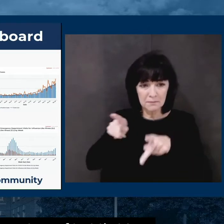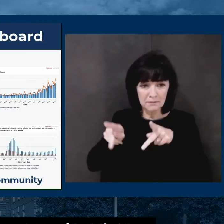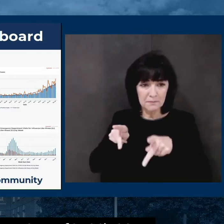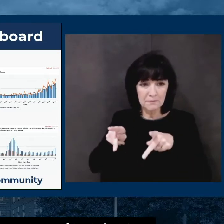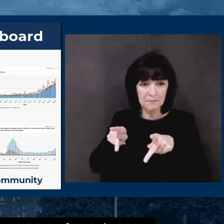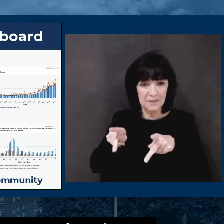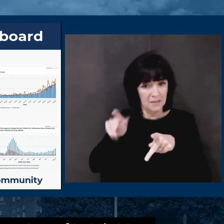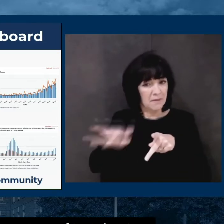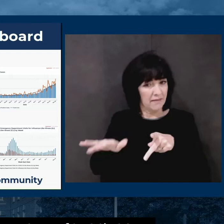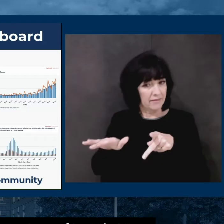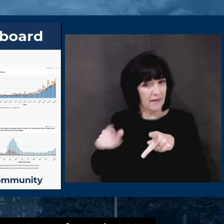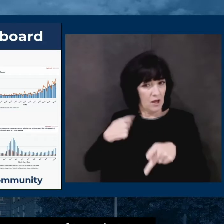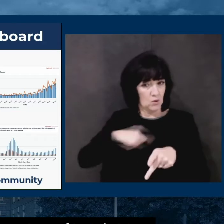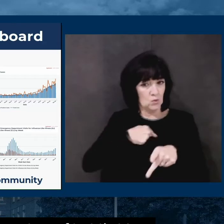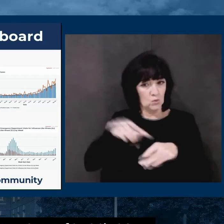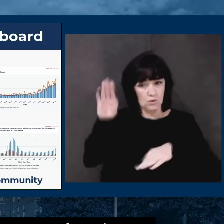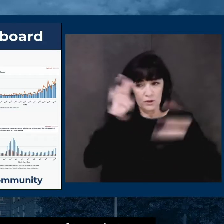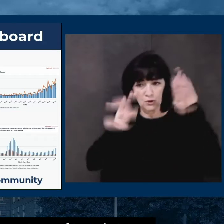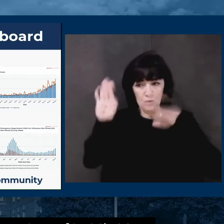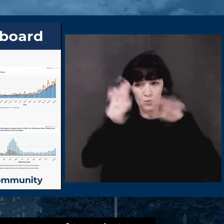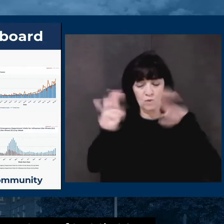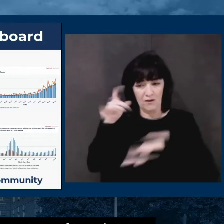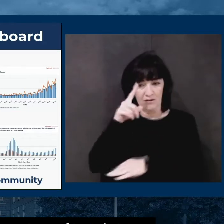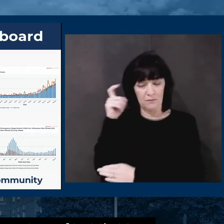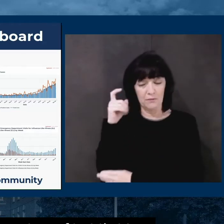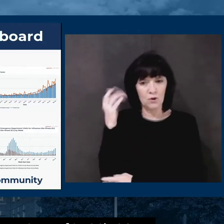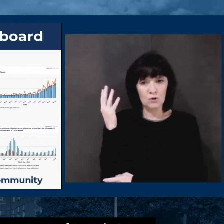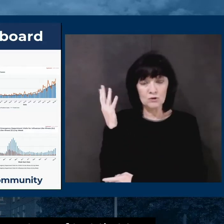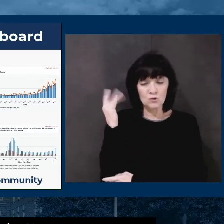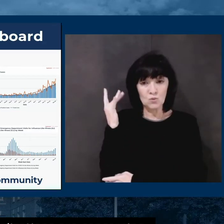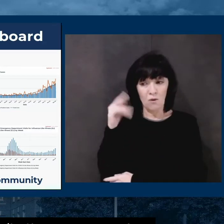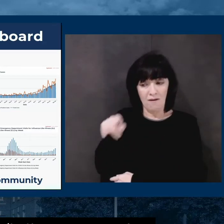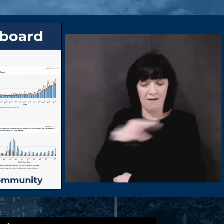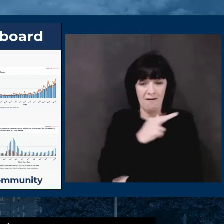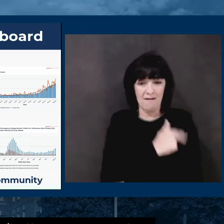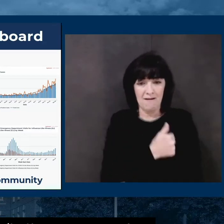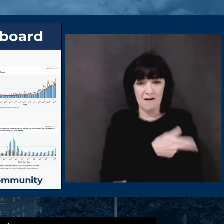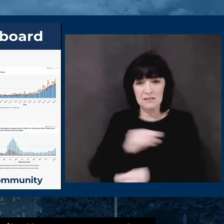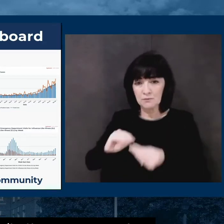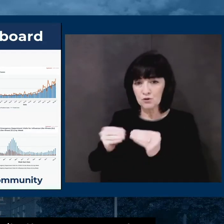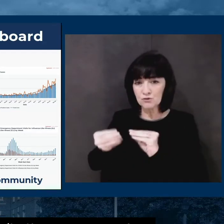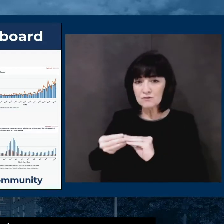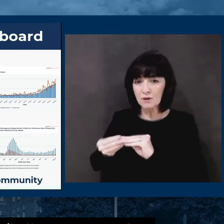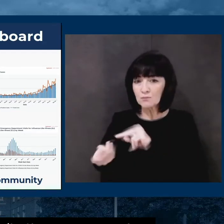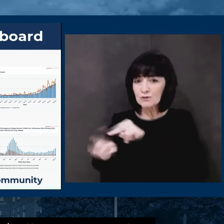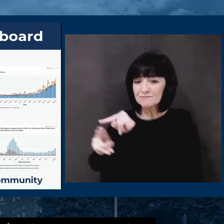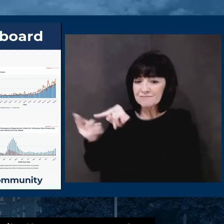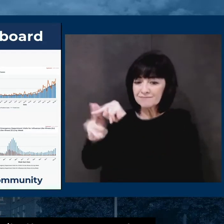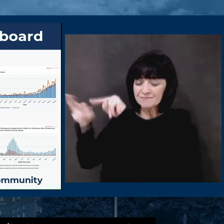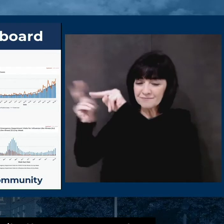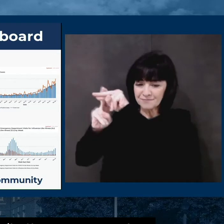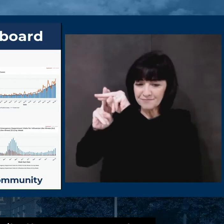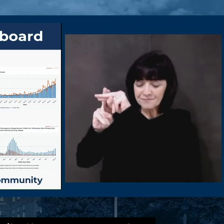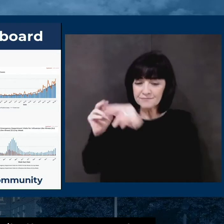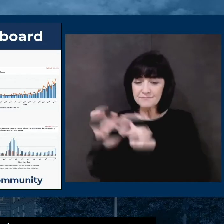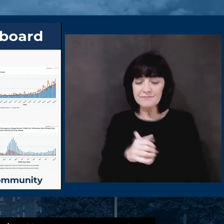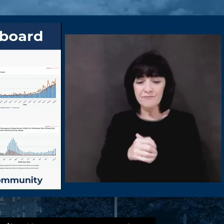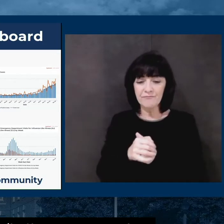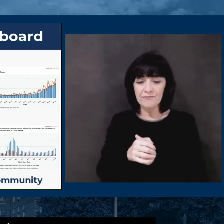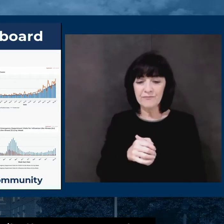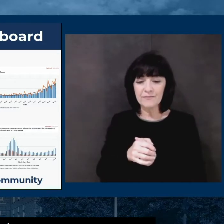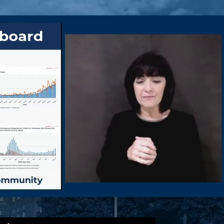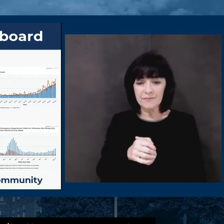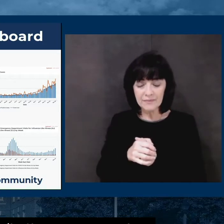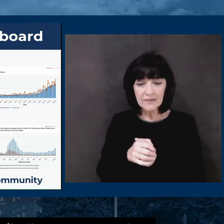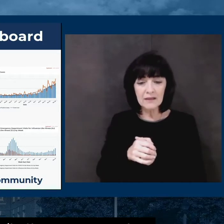are concerning. The percent of persons positive and test positive are the bottom left and center, new